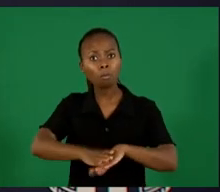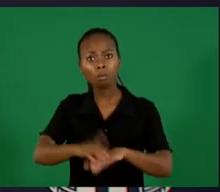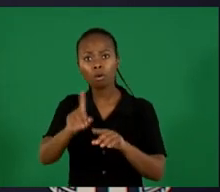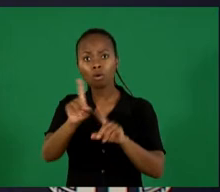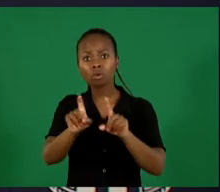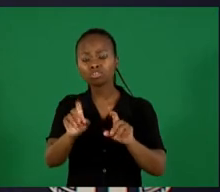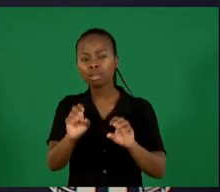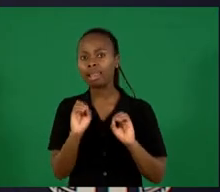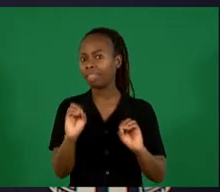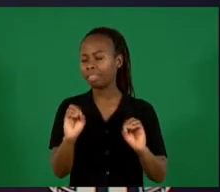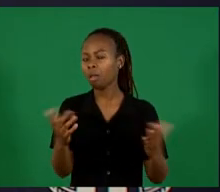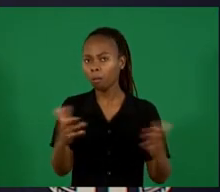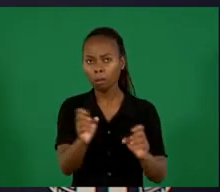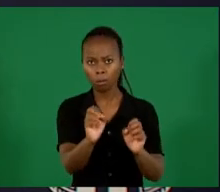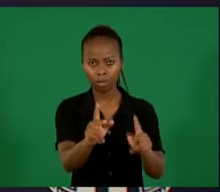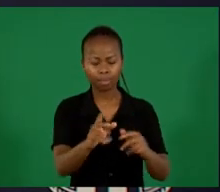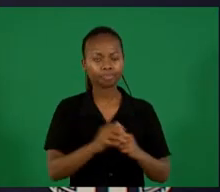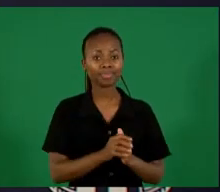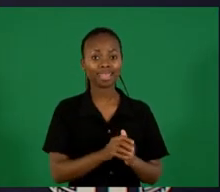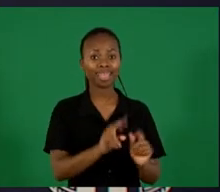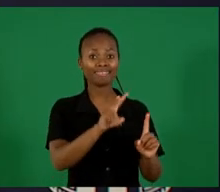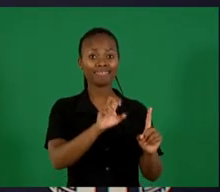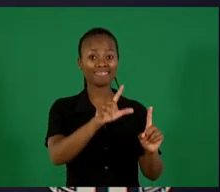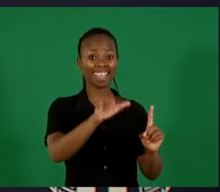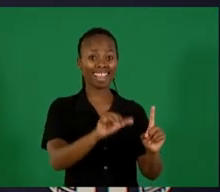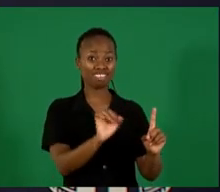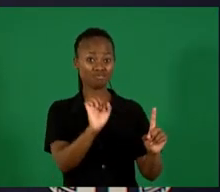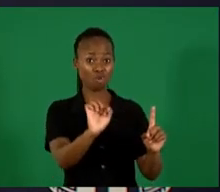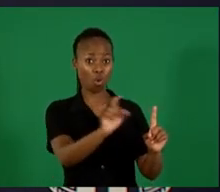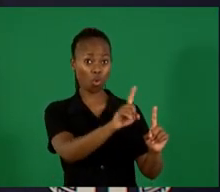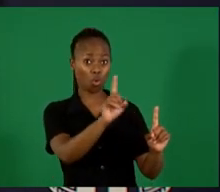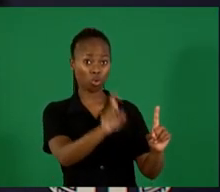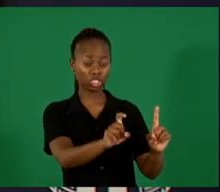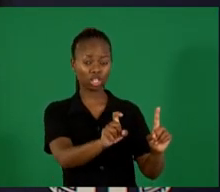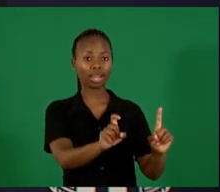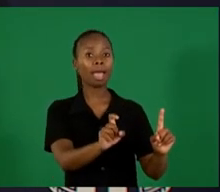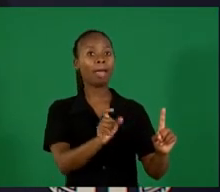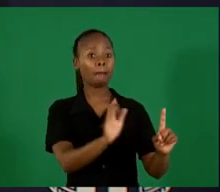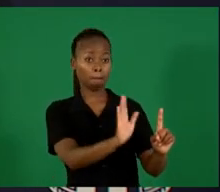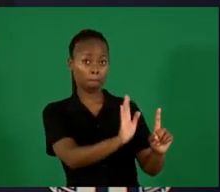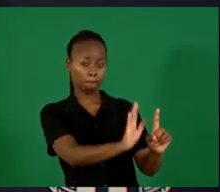Nothing. Veli, I will deal with your question once we have dealt with